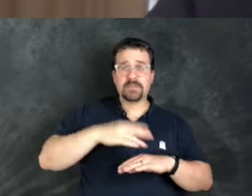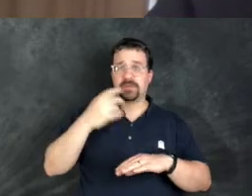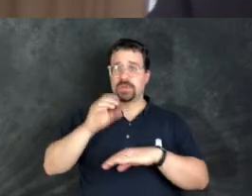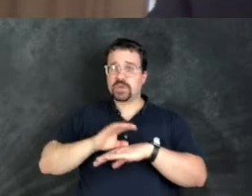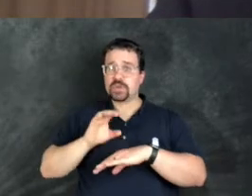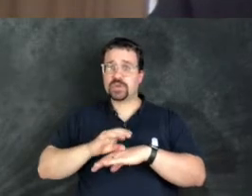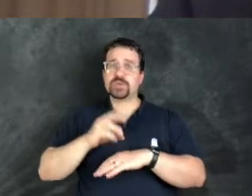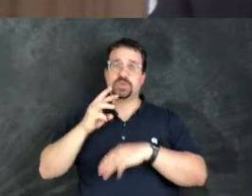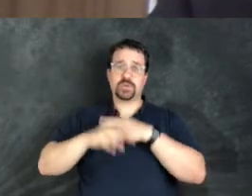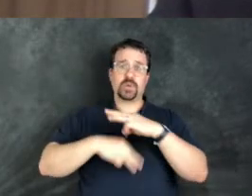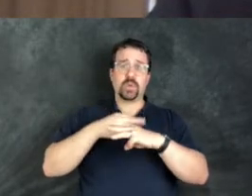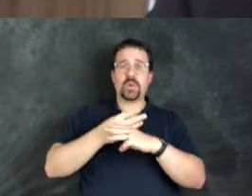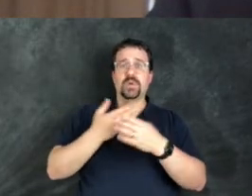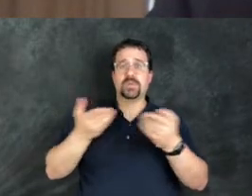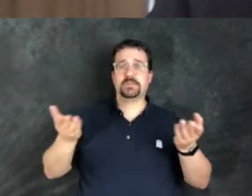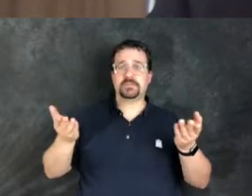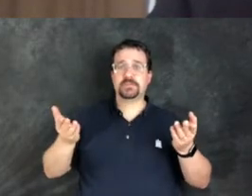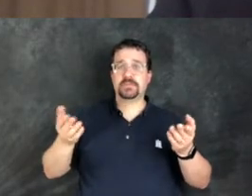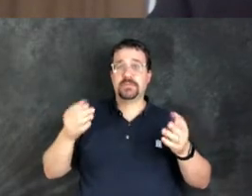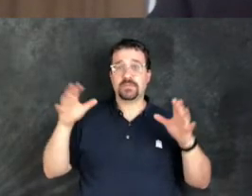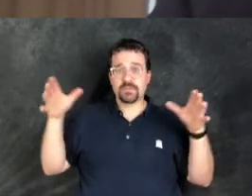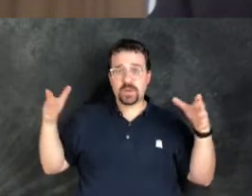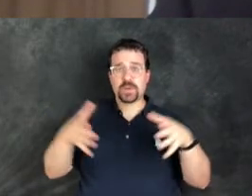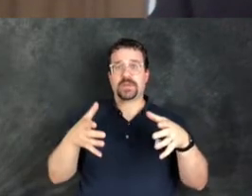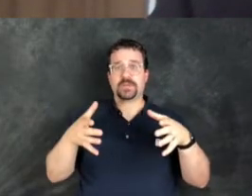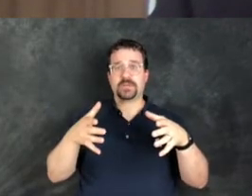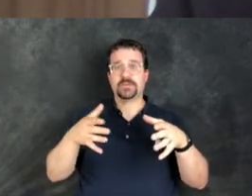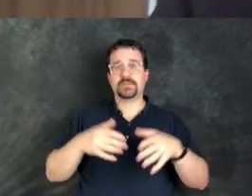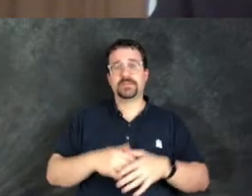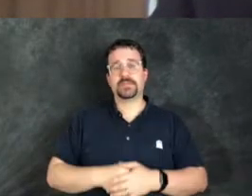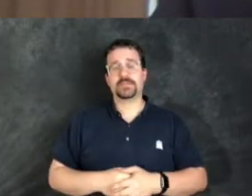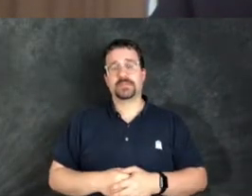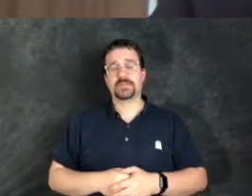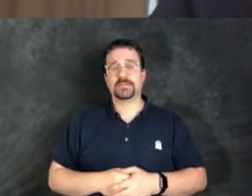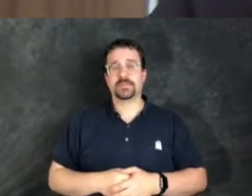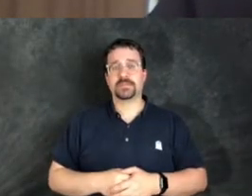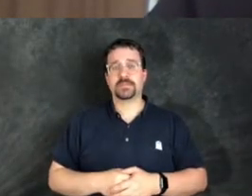church, and world collectively.